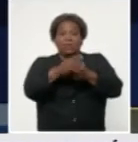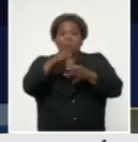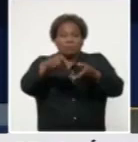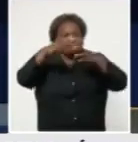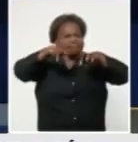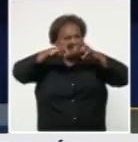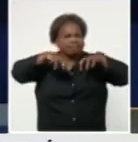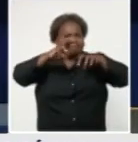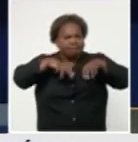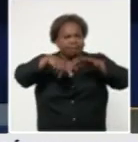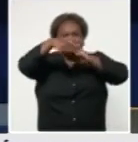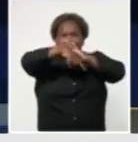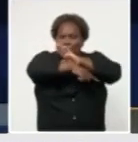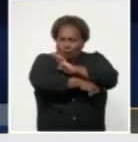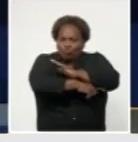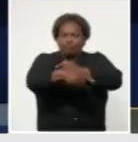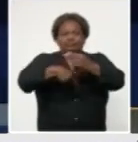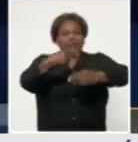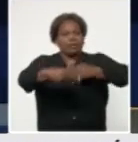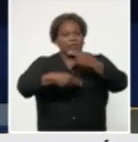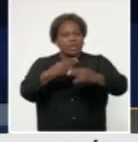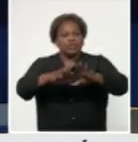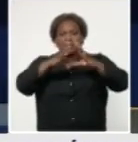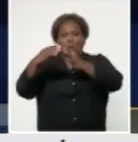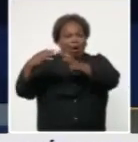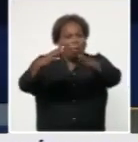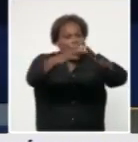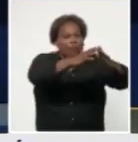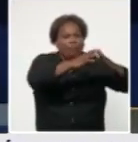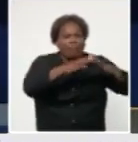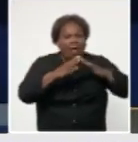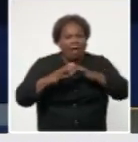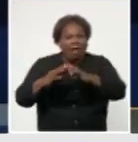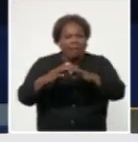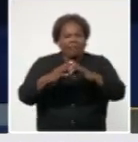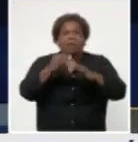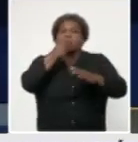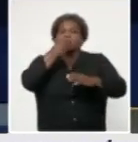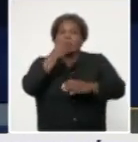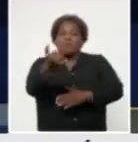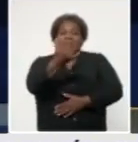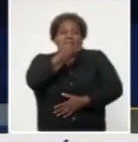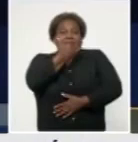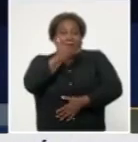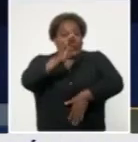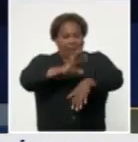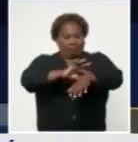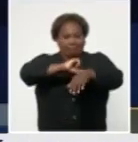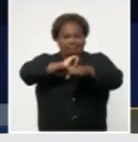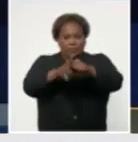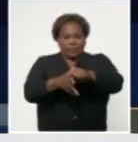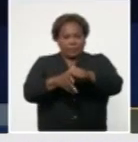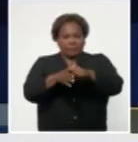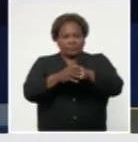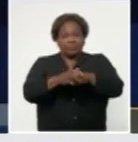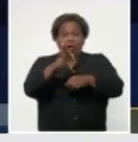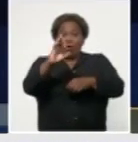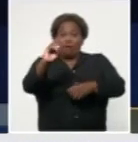days with known infection source, it is also